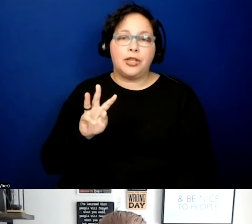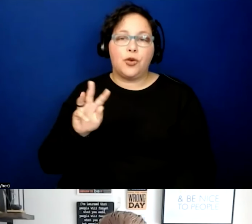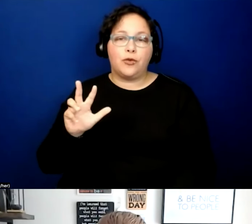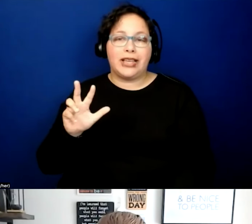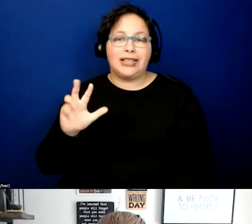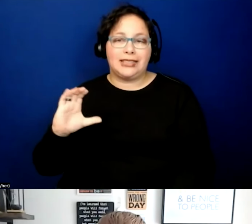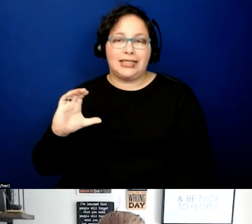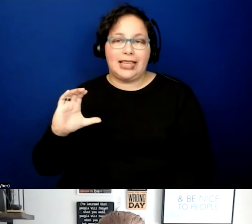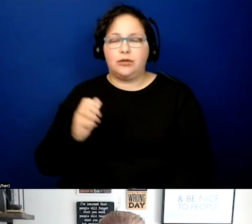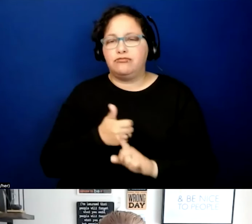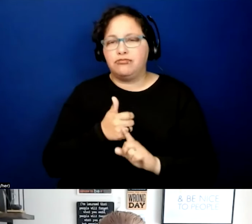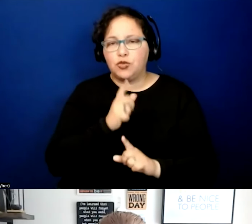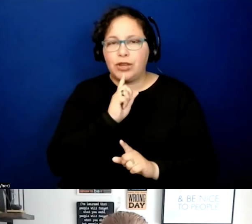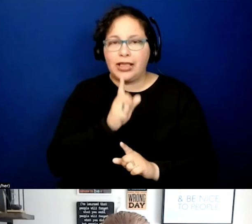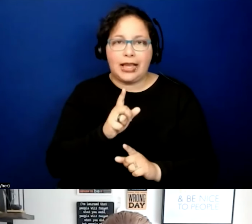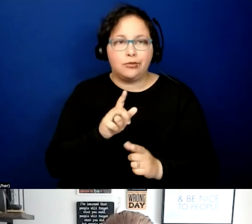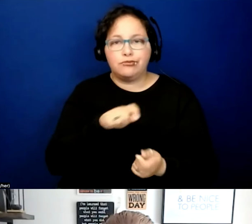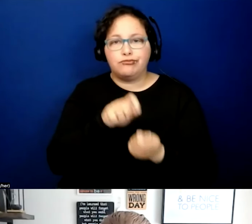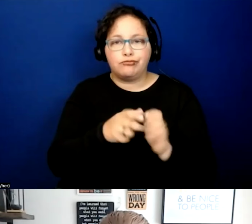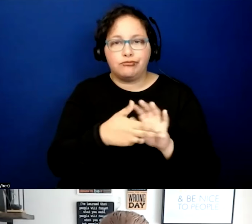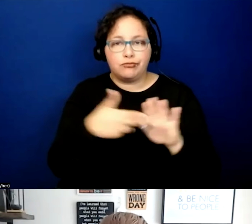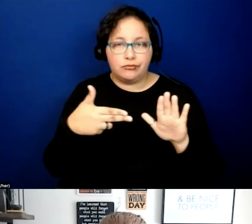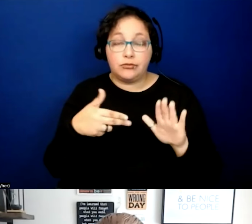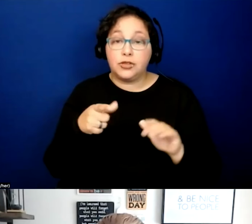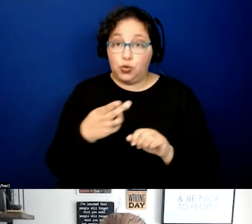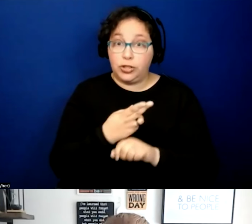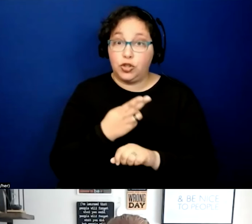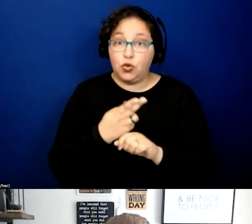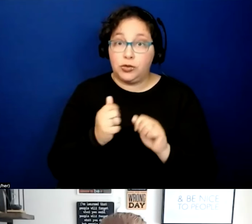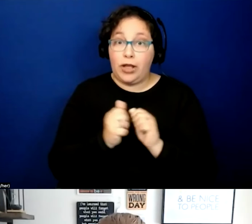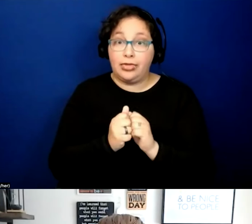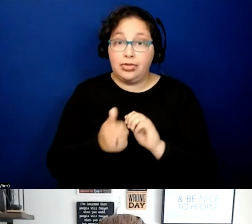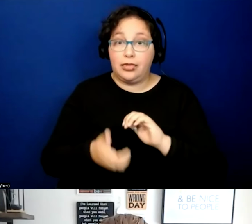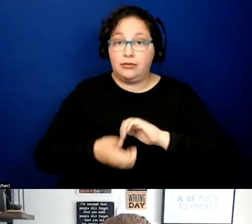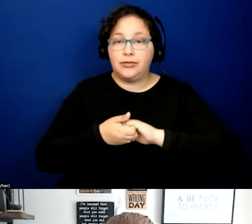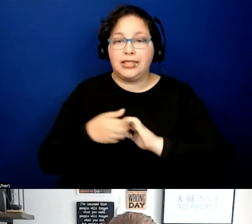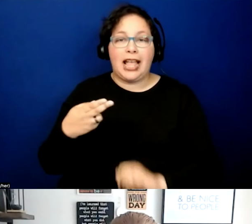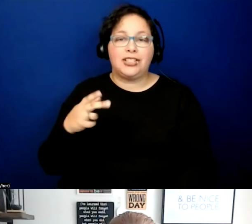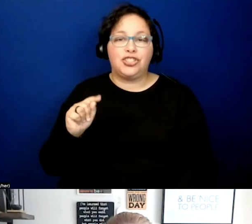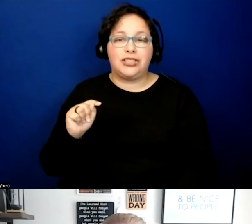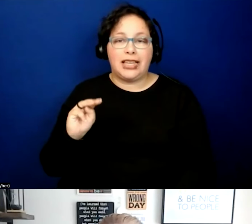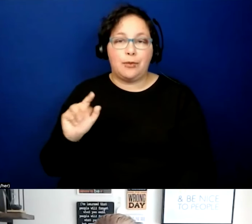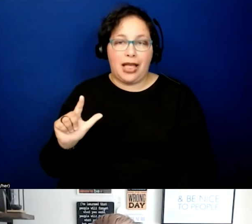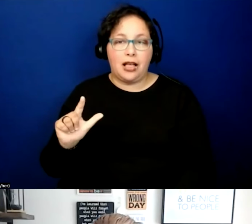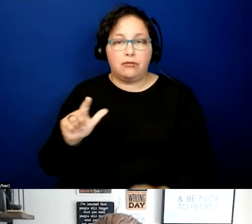a specification that you use in conjunction with HTML